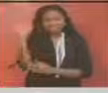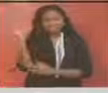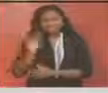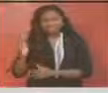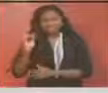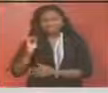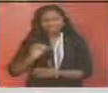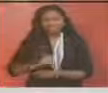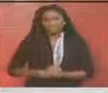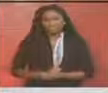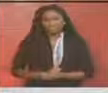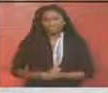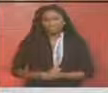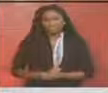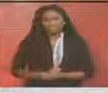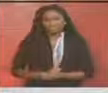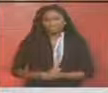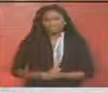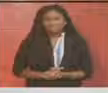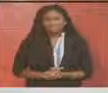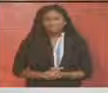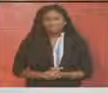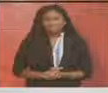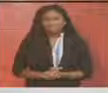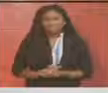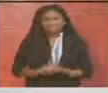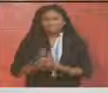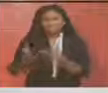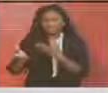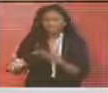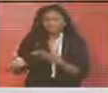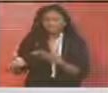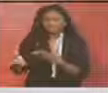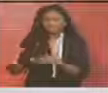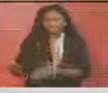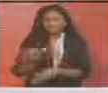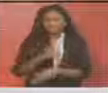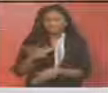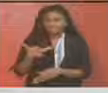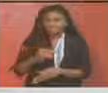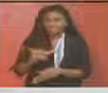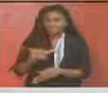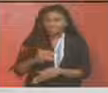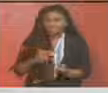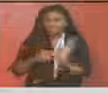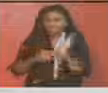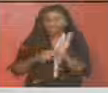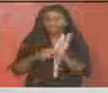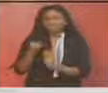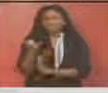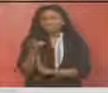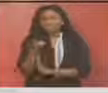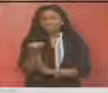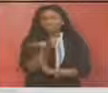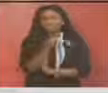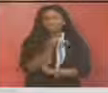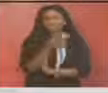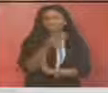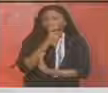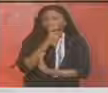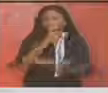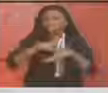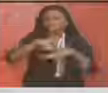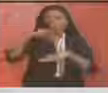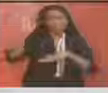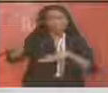slide. So again, this is the relation and the disaggregation of deaths by age and sex.